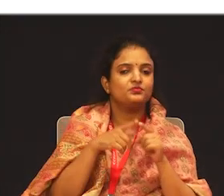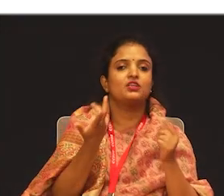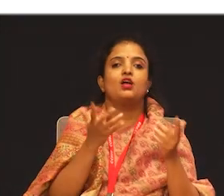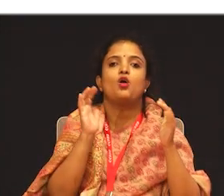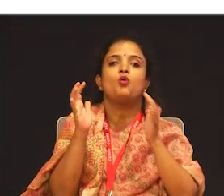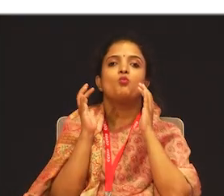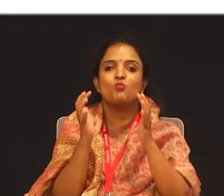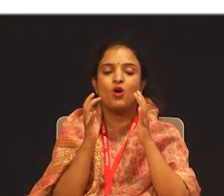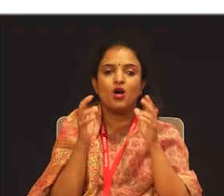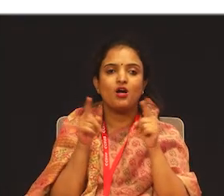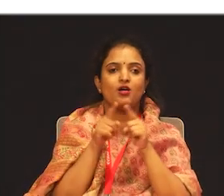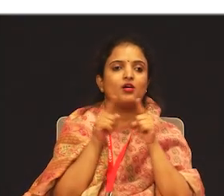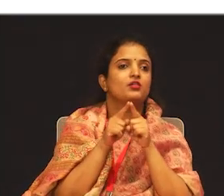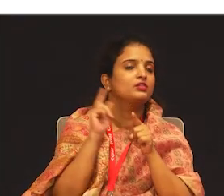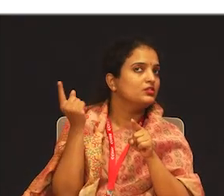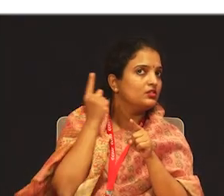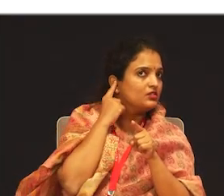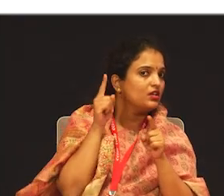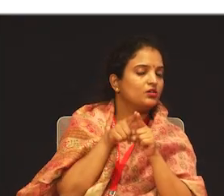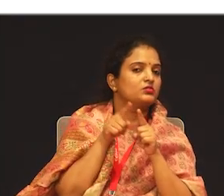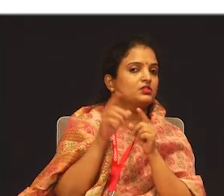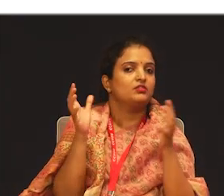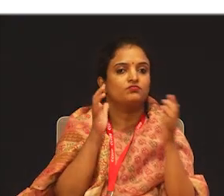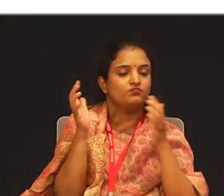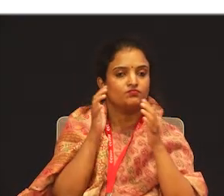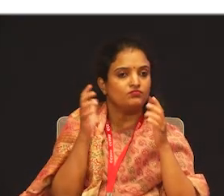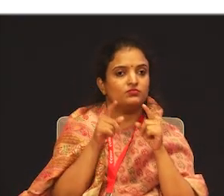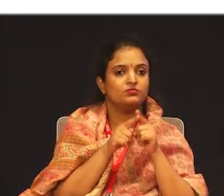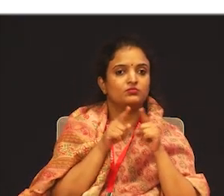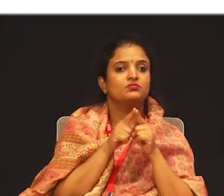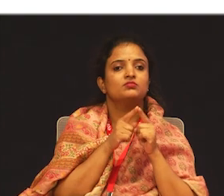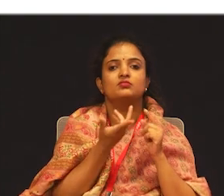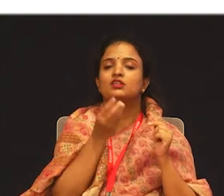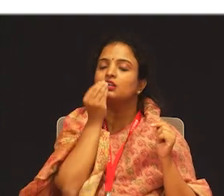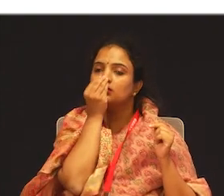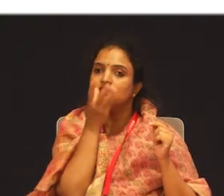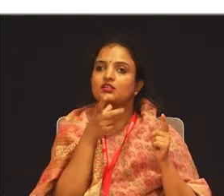balls with sound in it? Quite simple